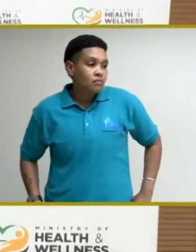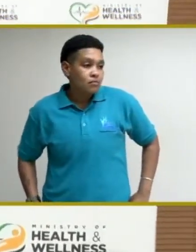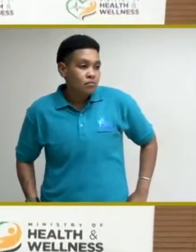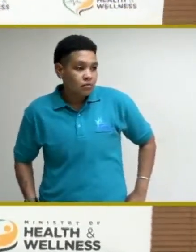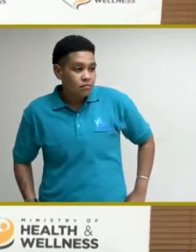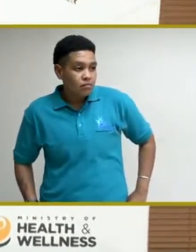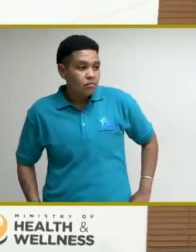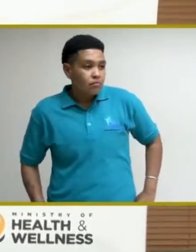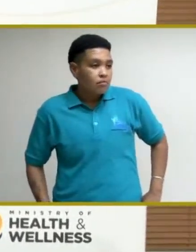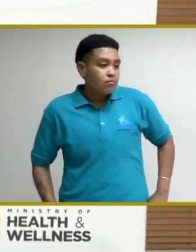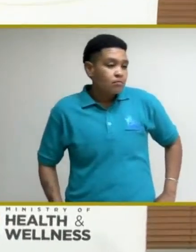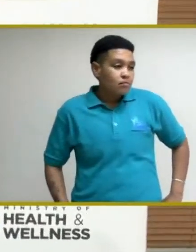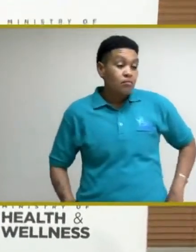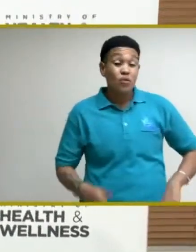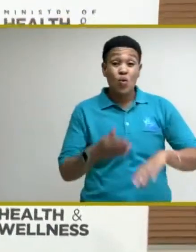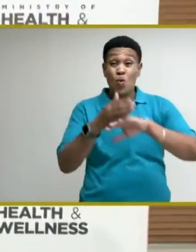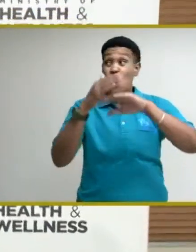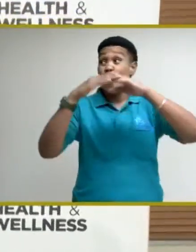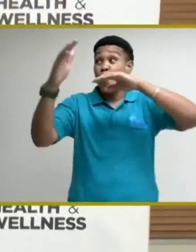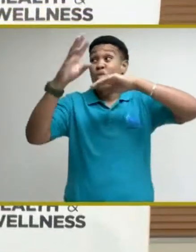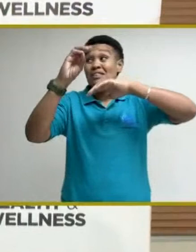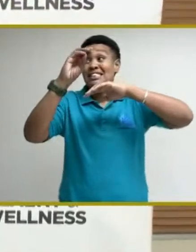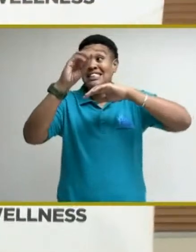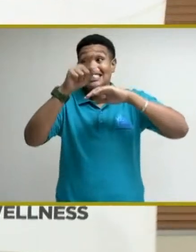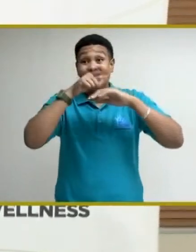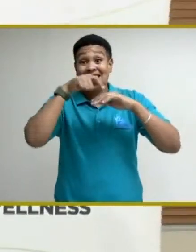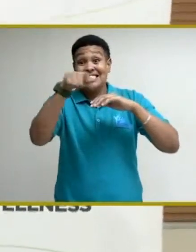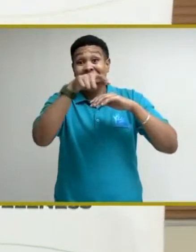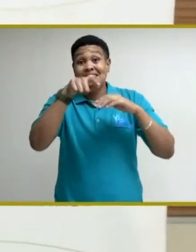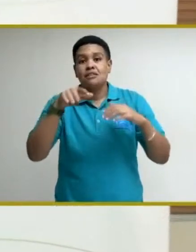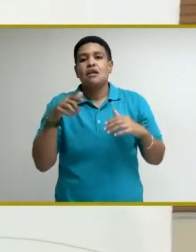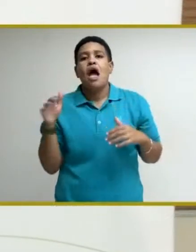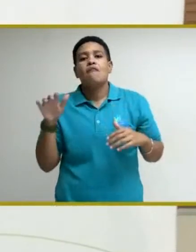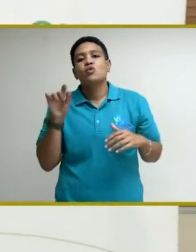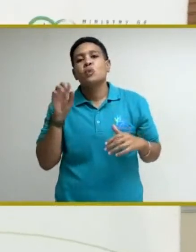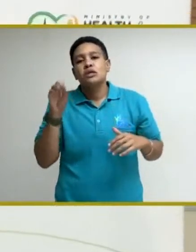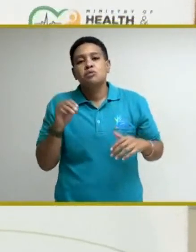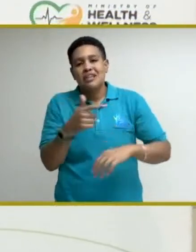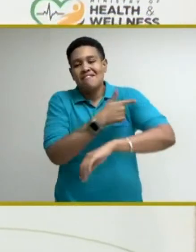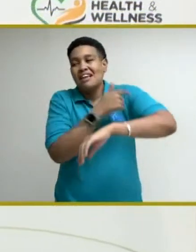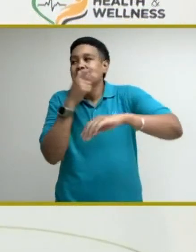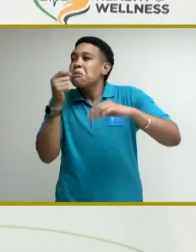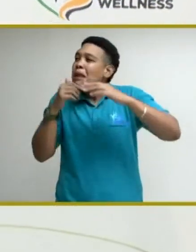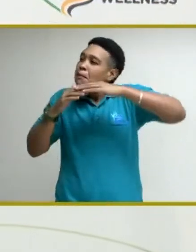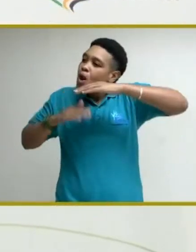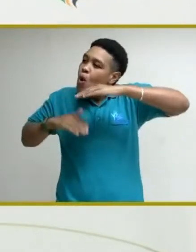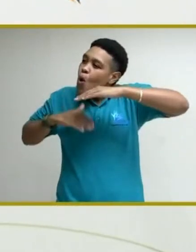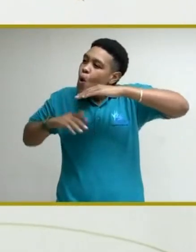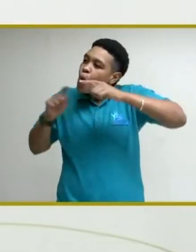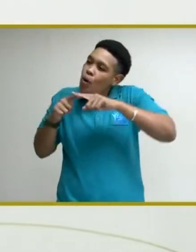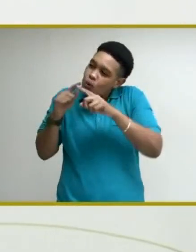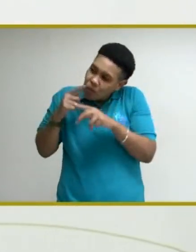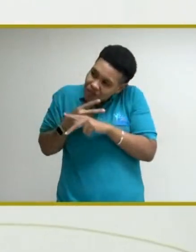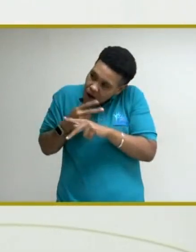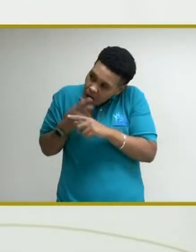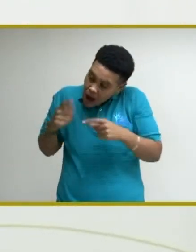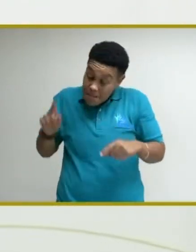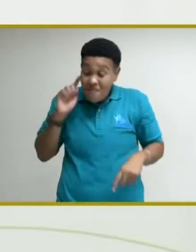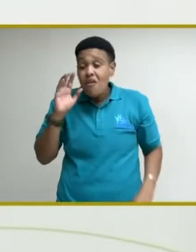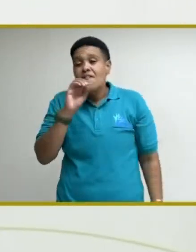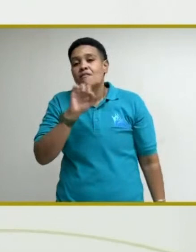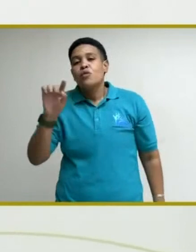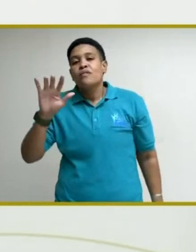about 20% of those are vaccinated on average, maybe a little bit lower when you work it out. For the 50